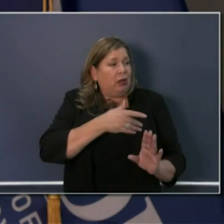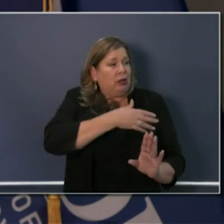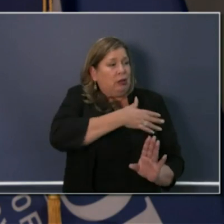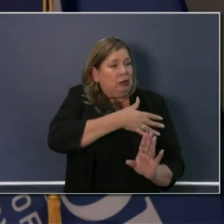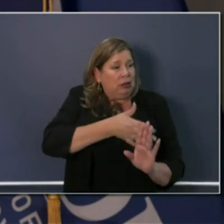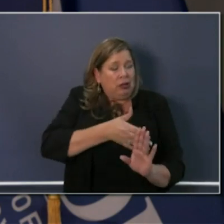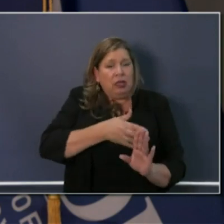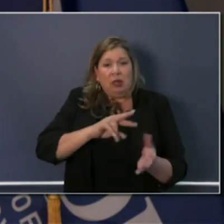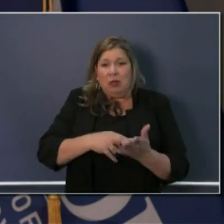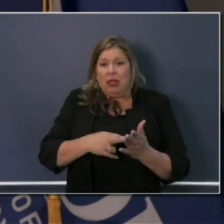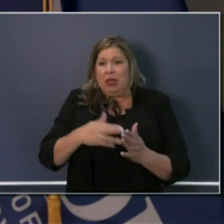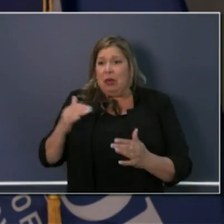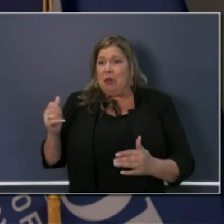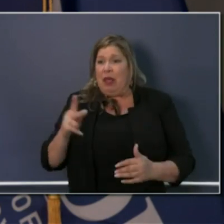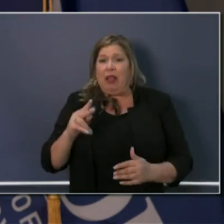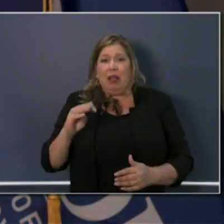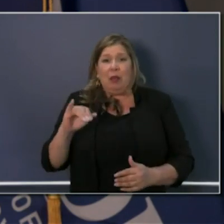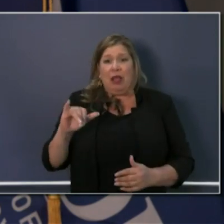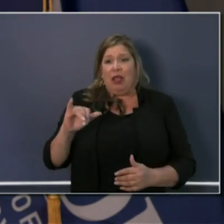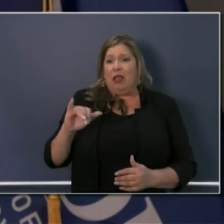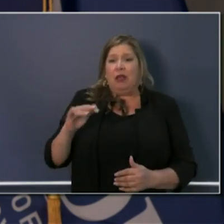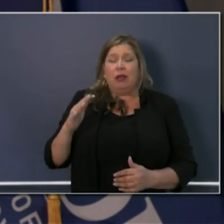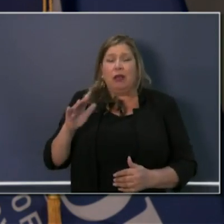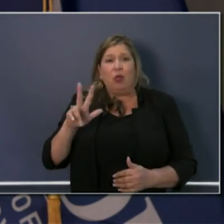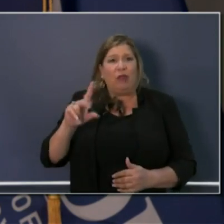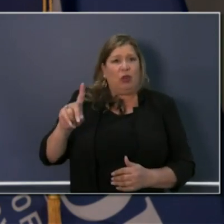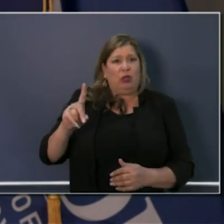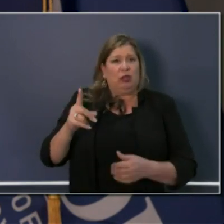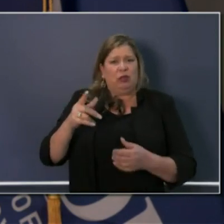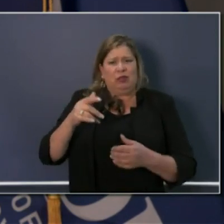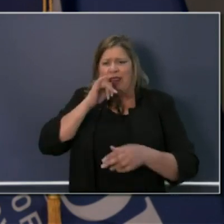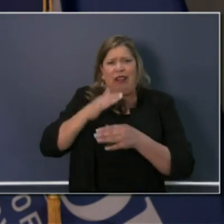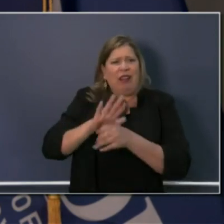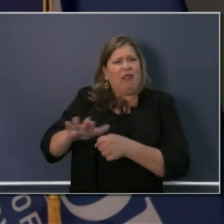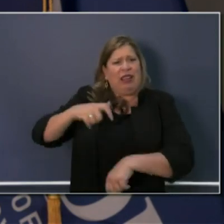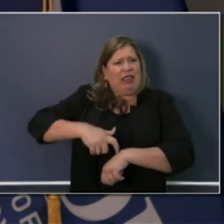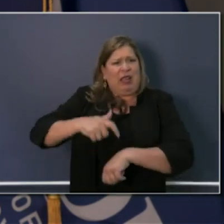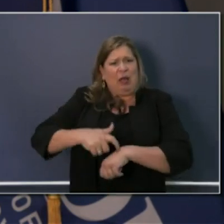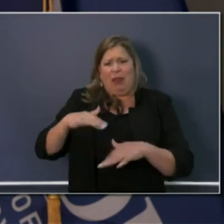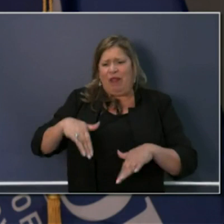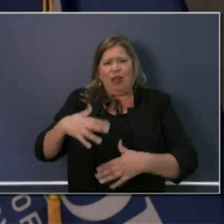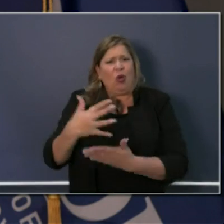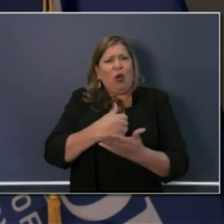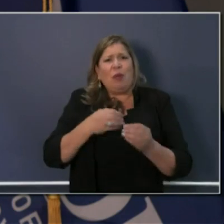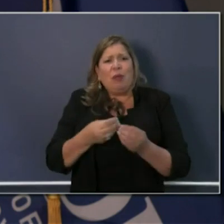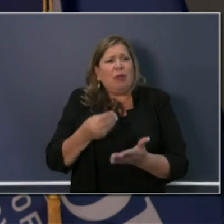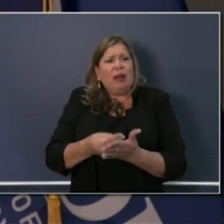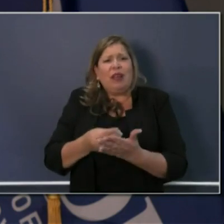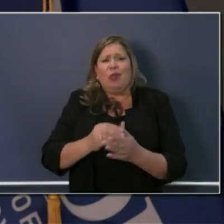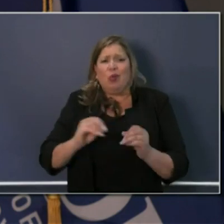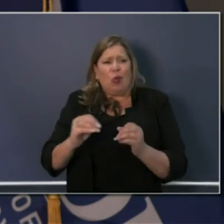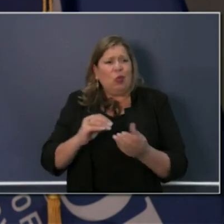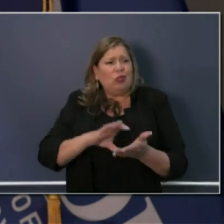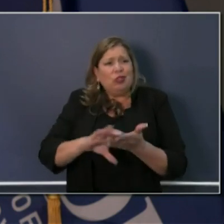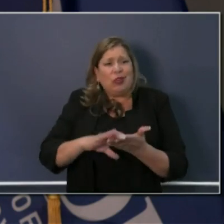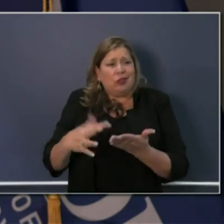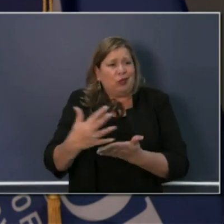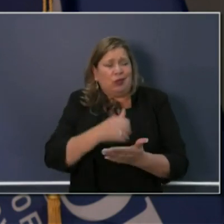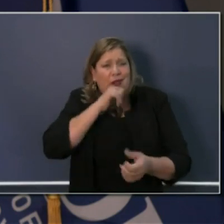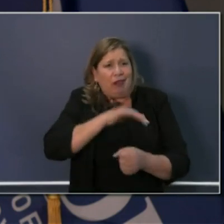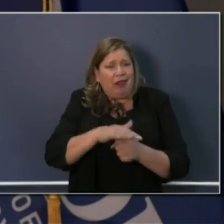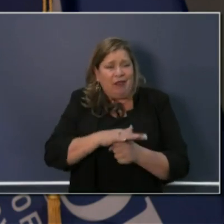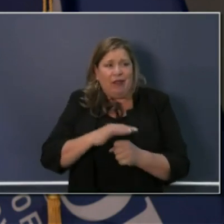time you go back to work, you're protected for 60 days? That's the first concern. The second concern is the homeless situation. The people that are